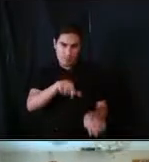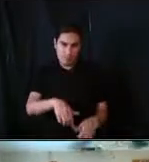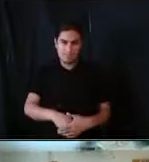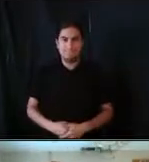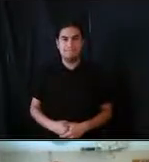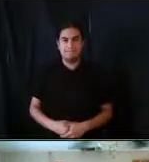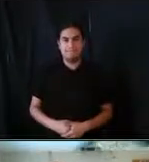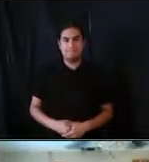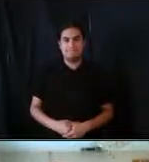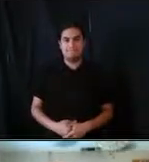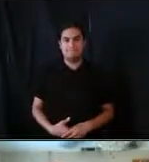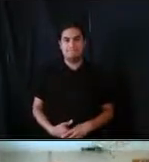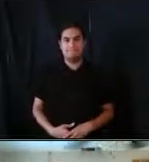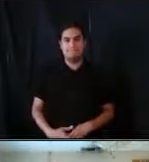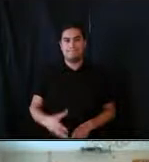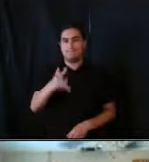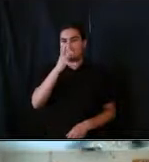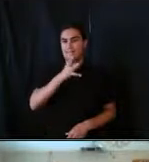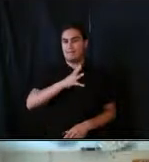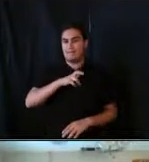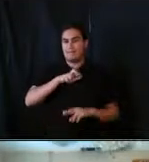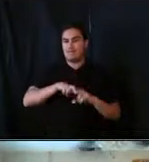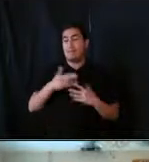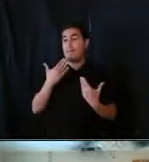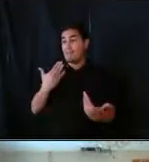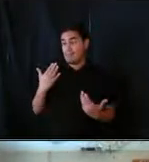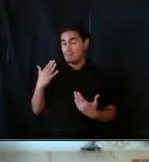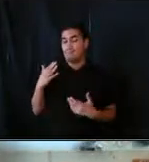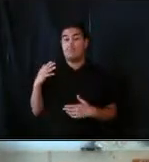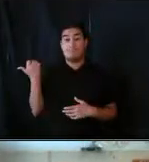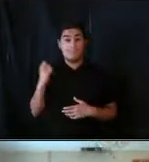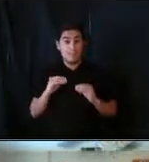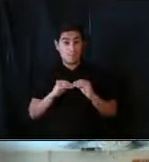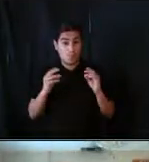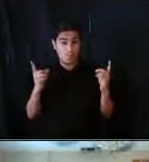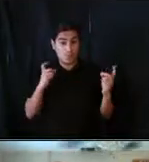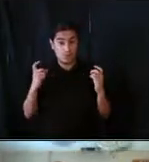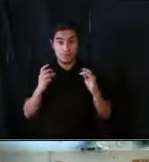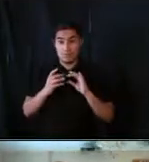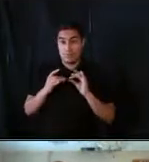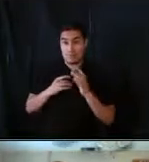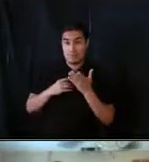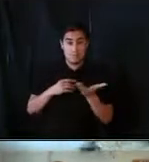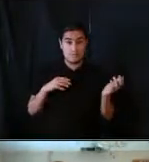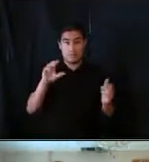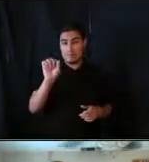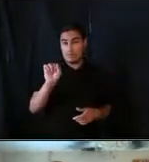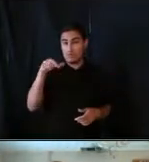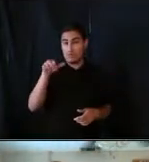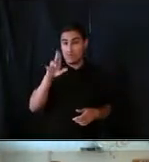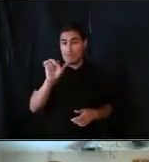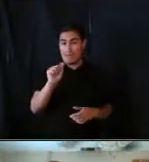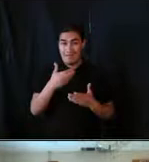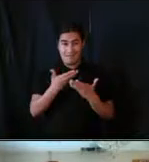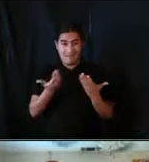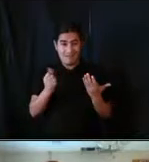you commissioner bradshaw any other questions comments sequoia anything else from you